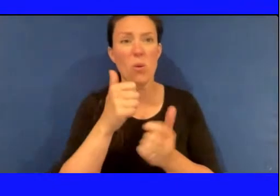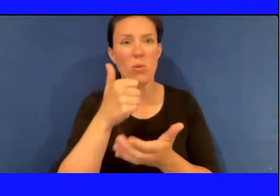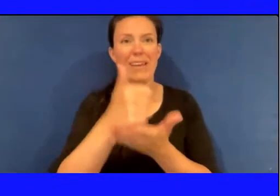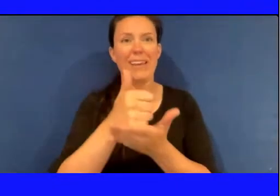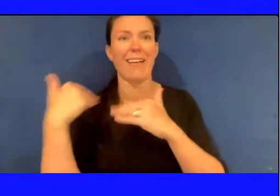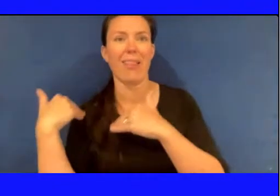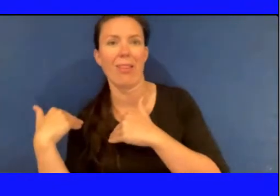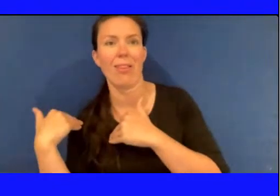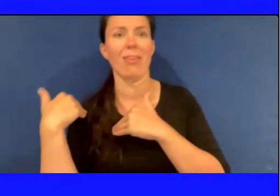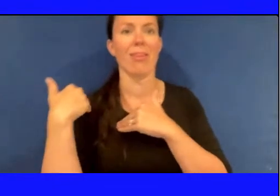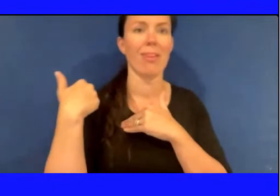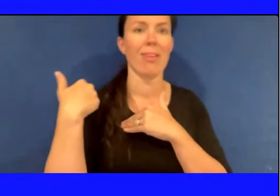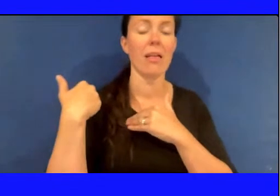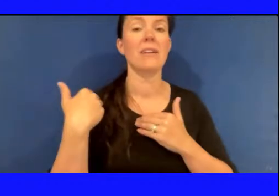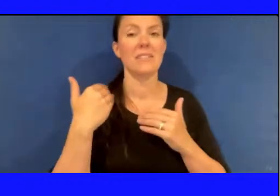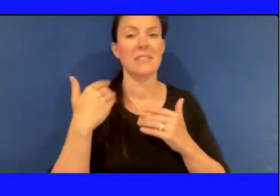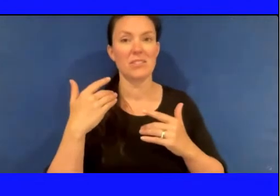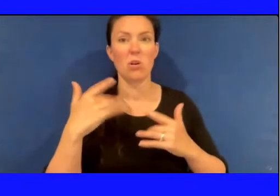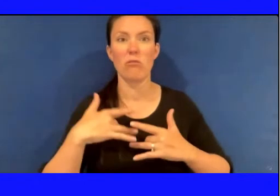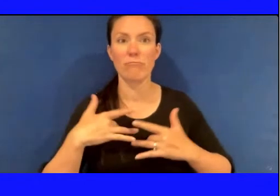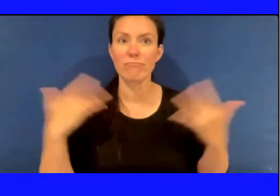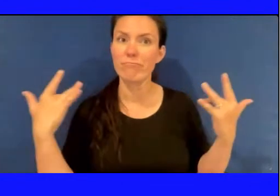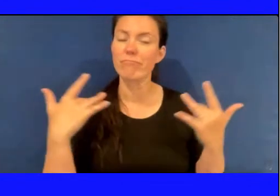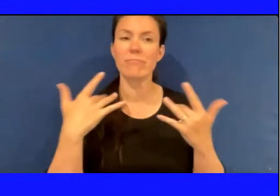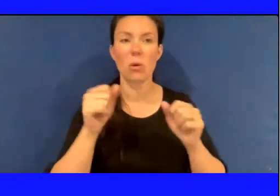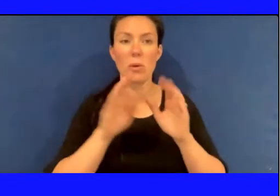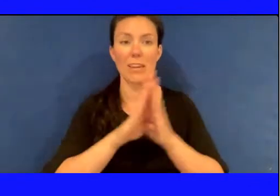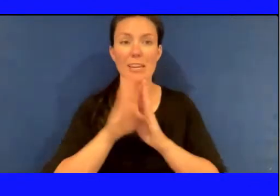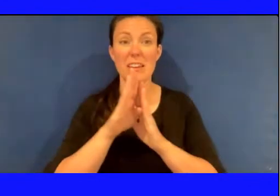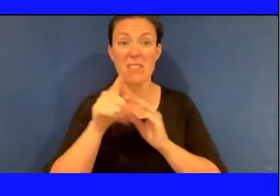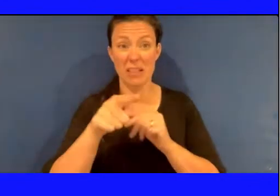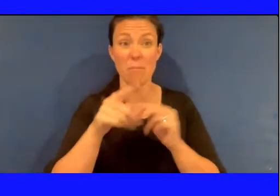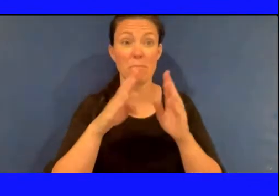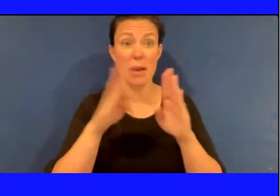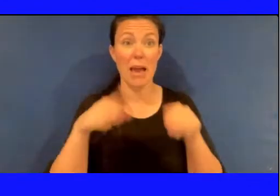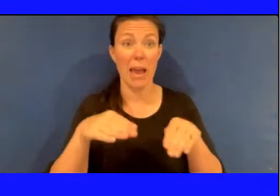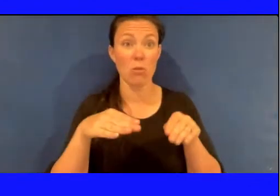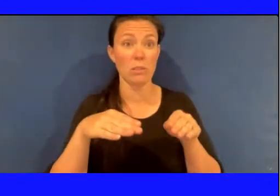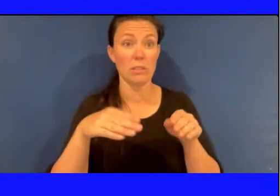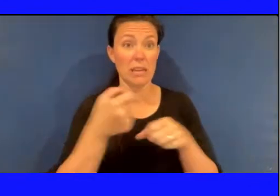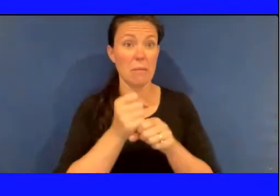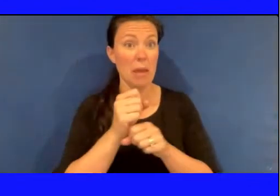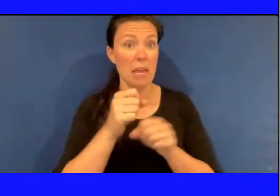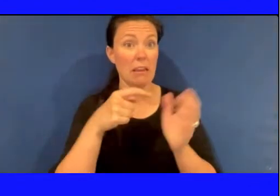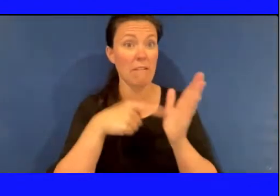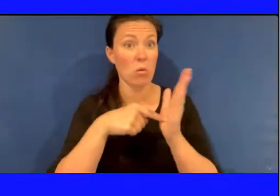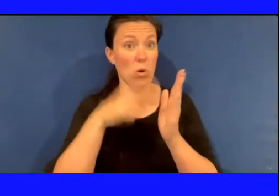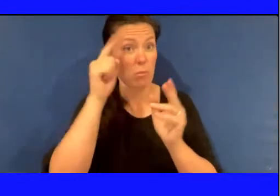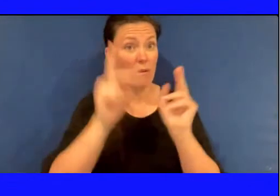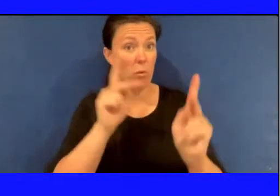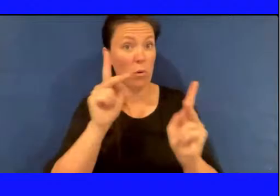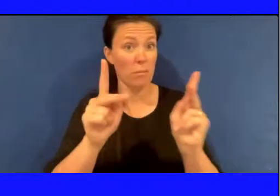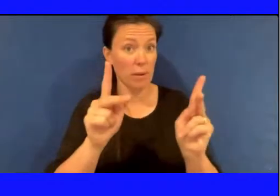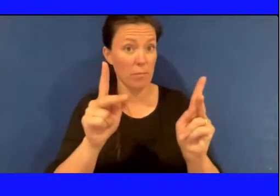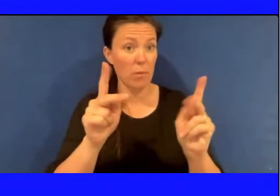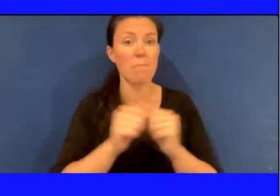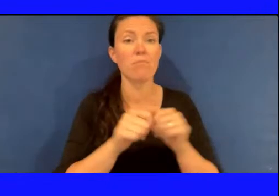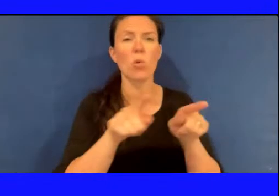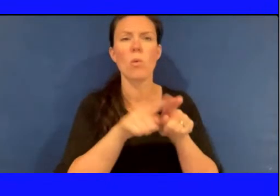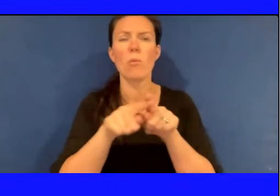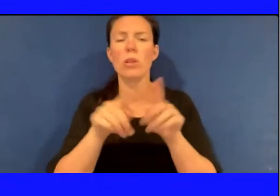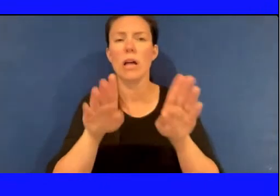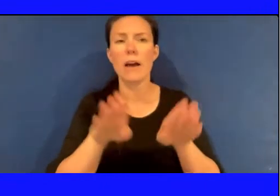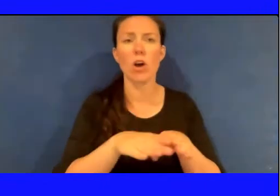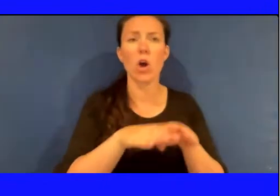able to build that much affordable housing. I'll talk a little bit, again, we're going to be providing open space and space for